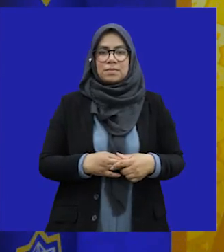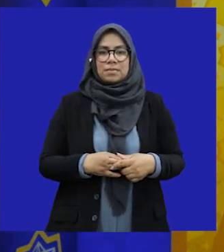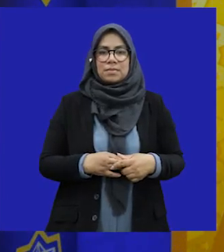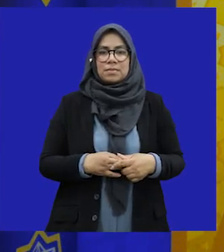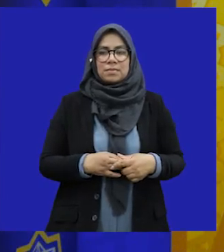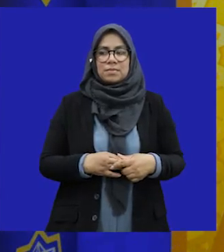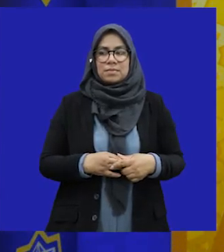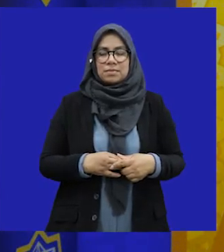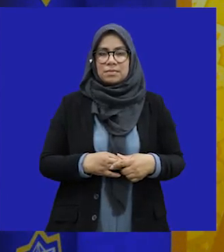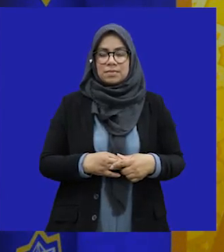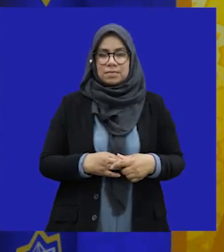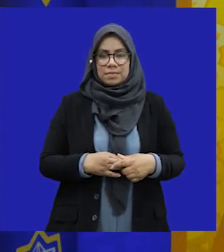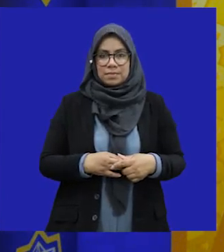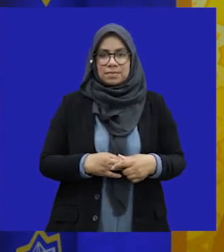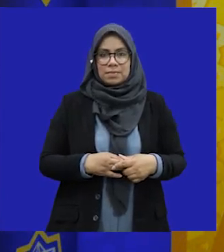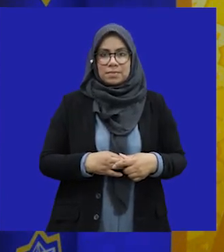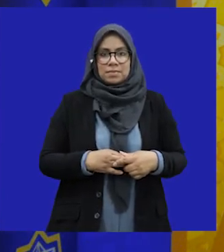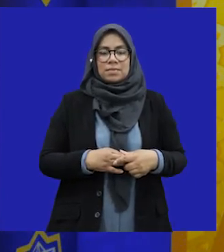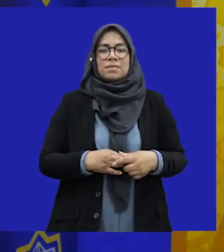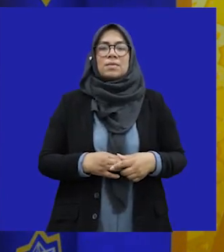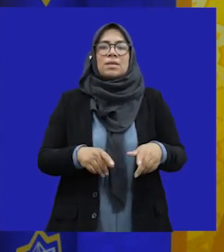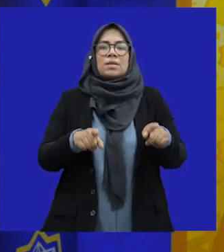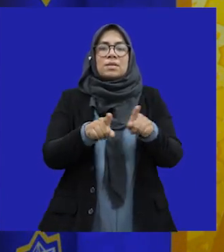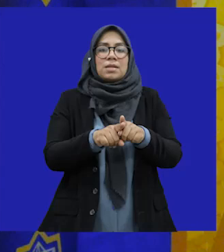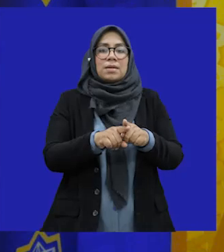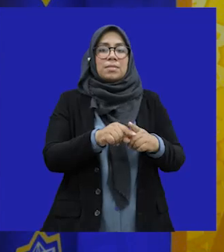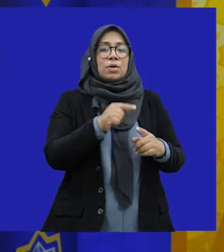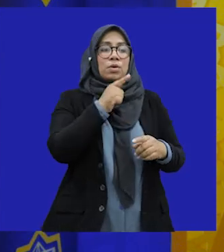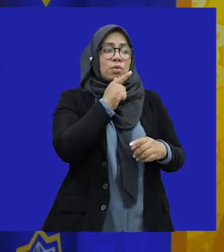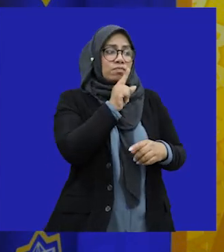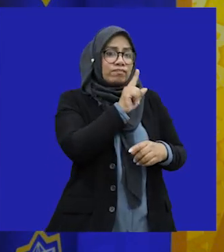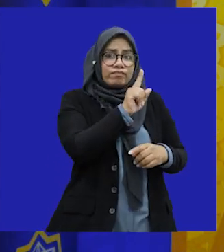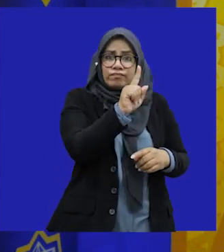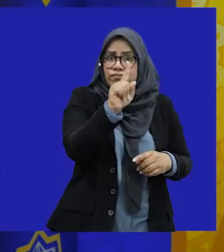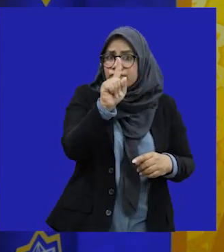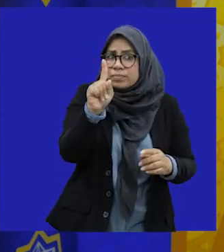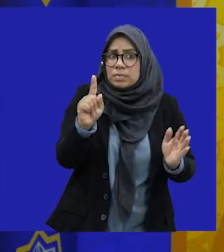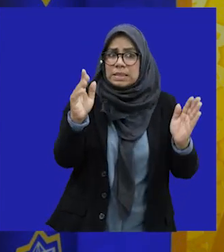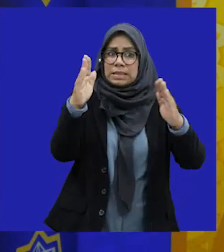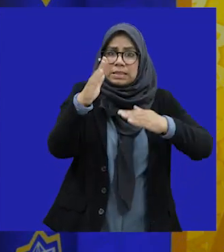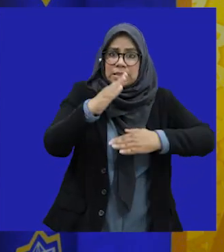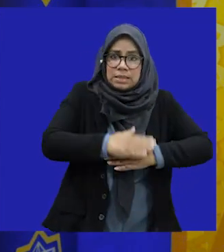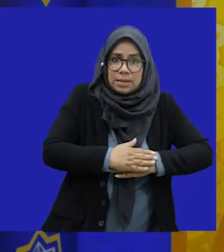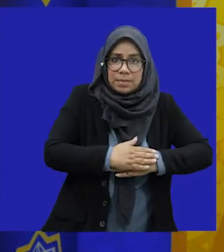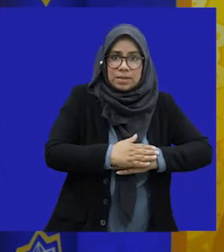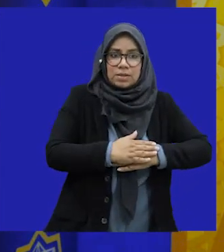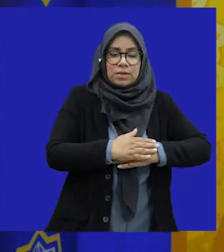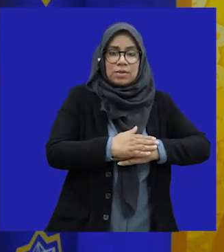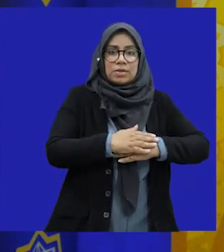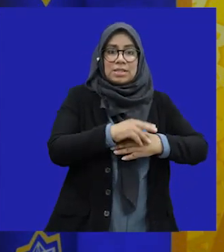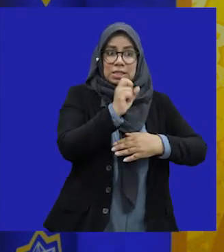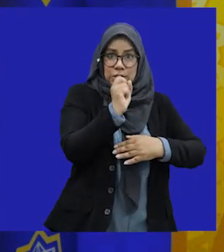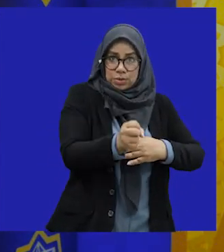as-sunnah," meaning whoever persists in performing 12 rak'ats from the sunnah,